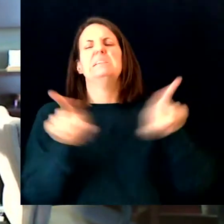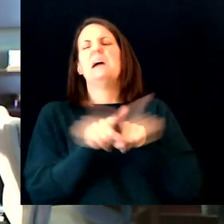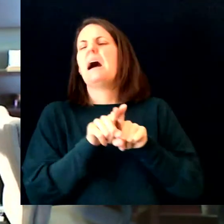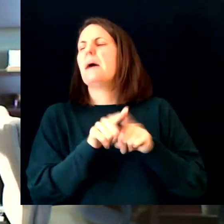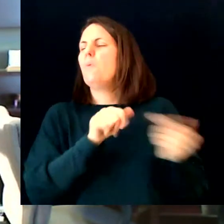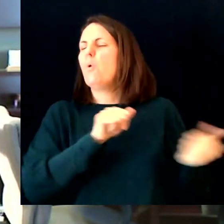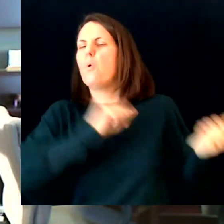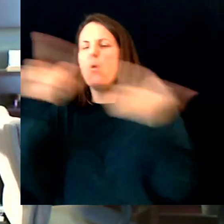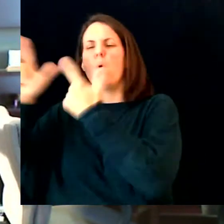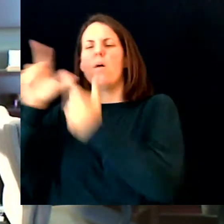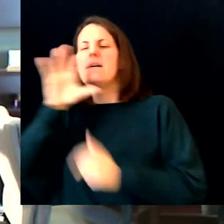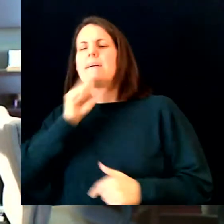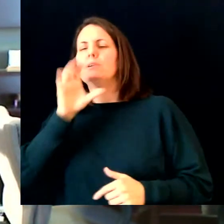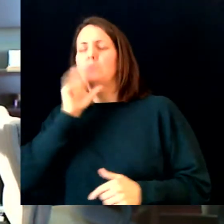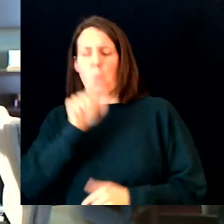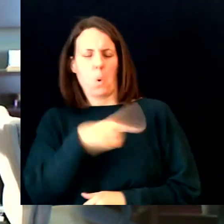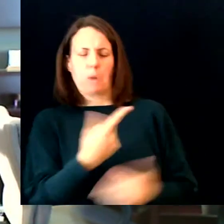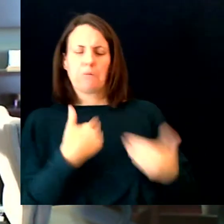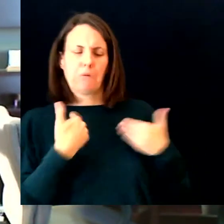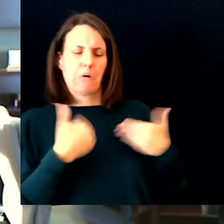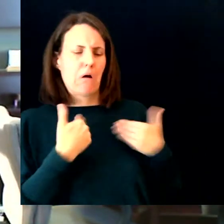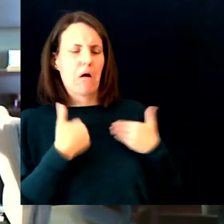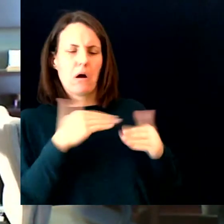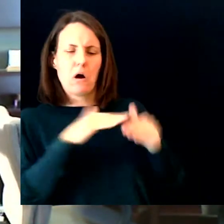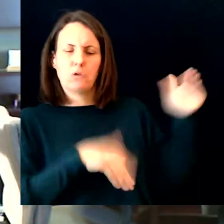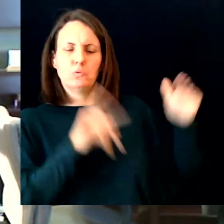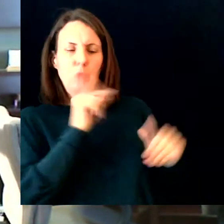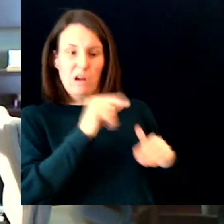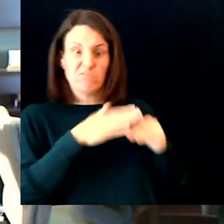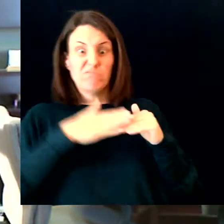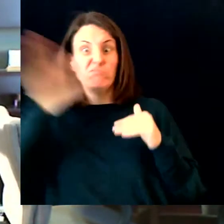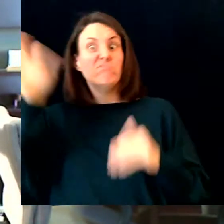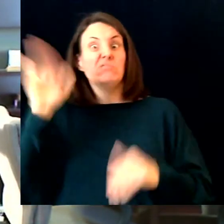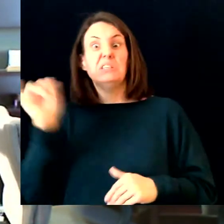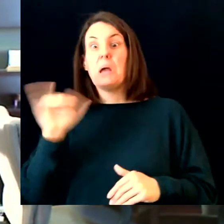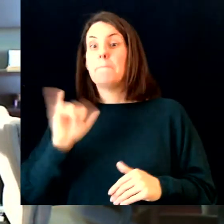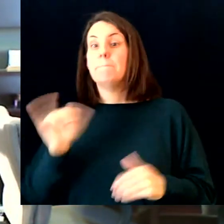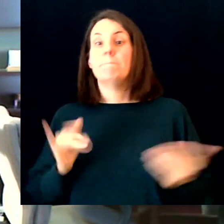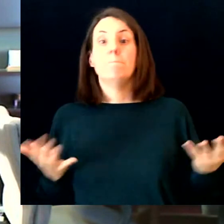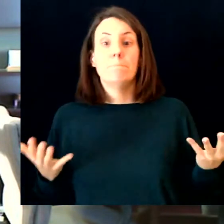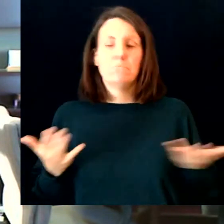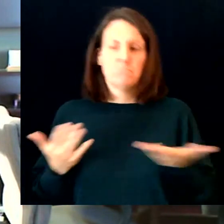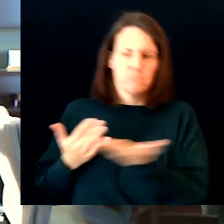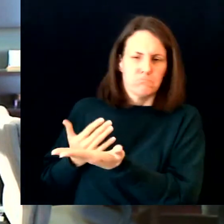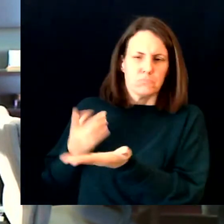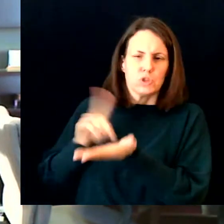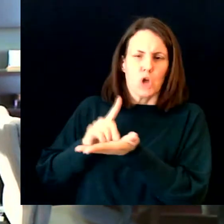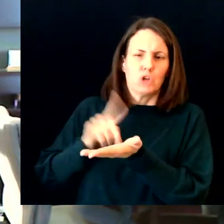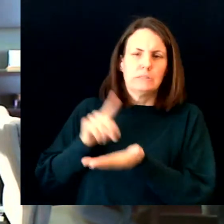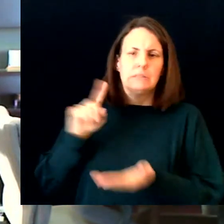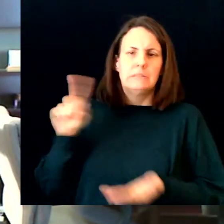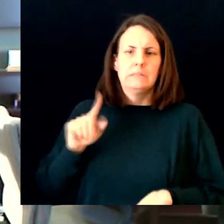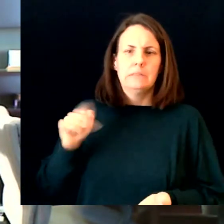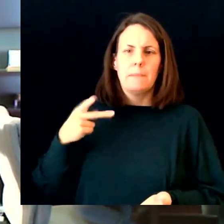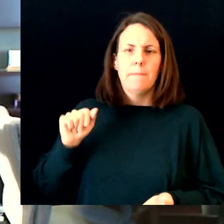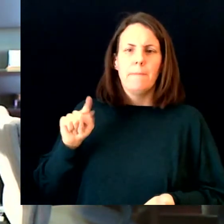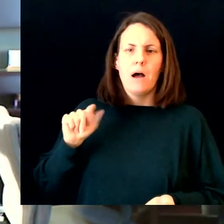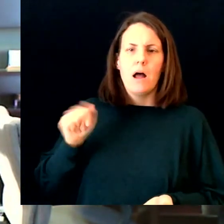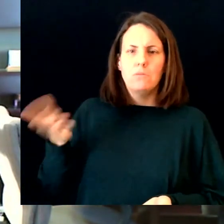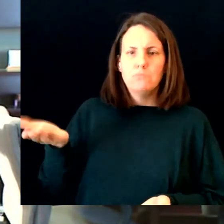I'll turn it over to Dr. Zapata for other thoughts on what we're seeing in terms of pediatric and young adult